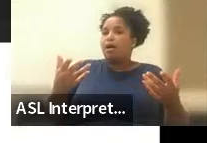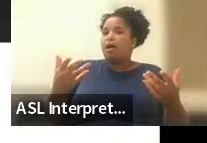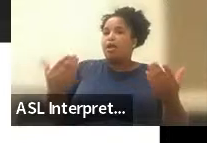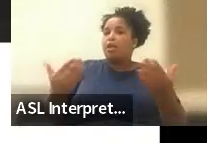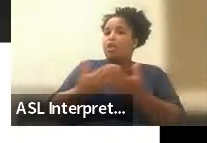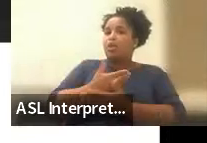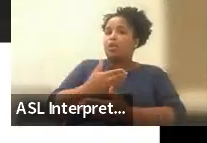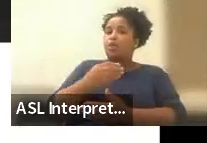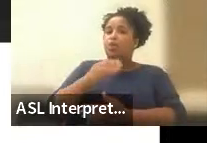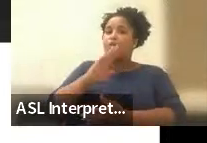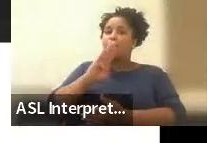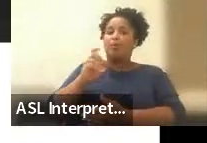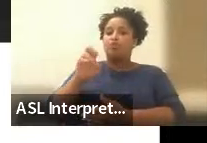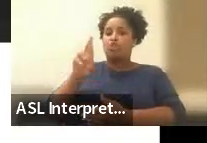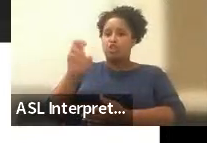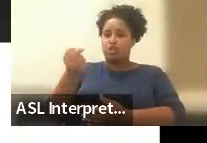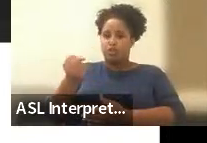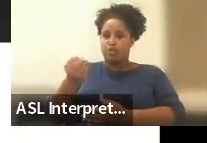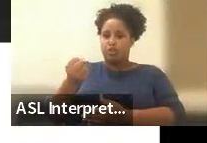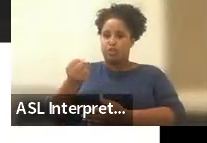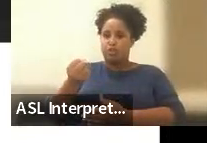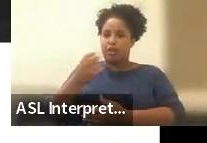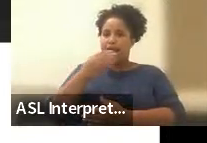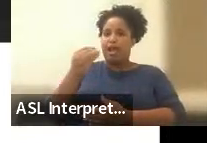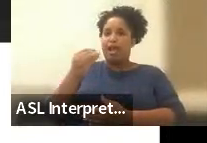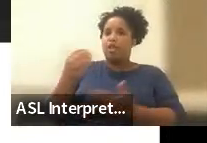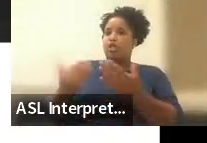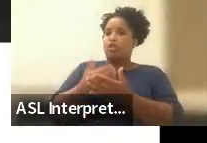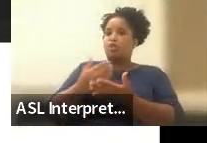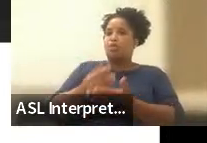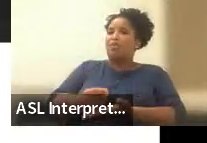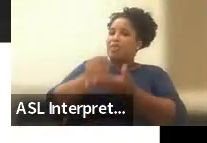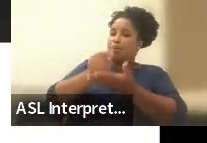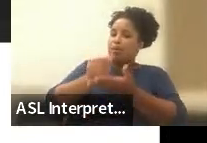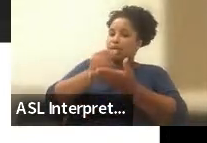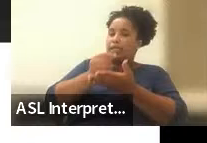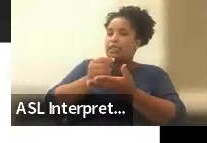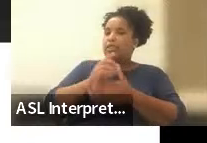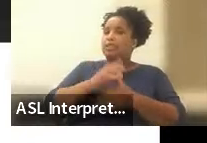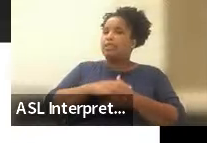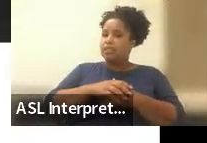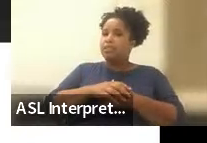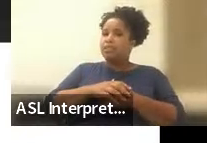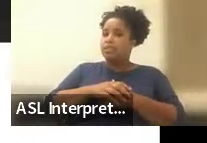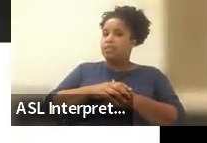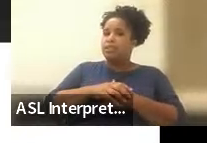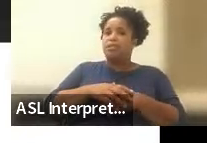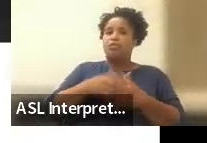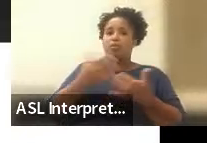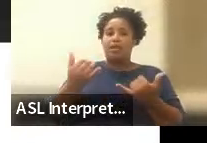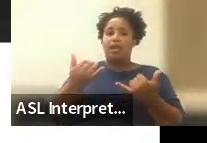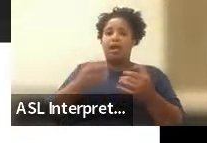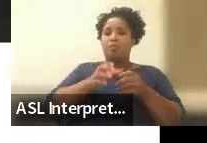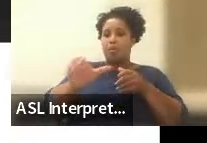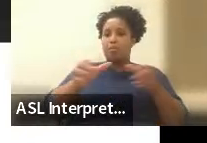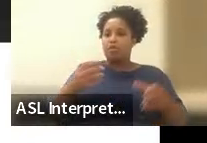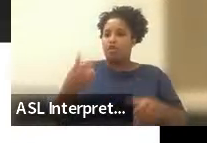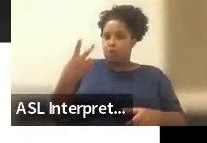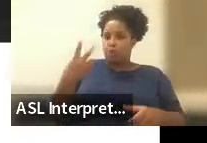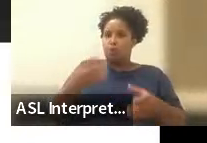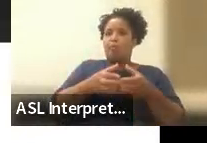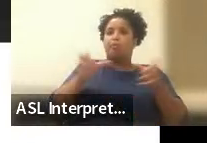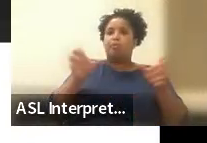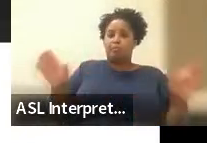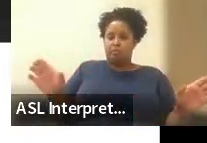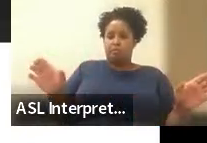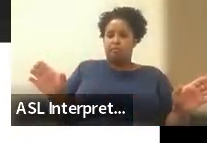that are coming out, as well as the new treatments or the therapeutics. So what we're going to do is break you into two breakout